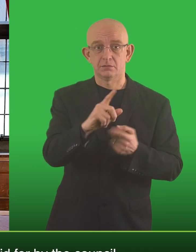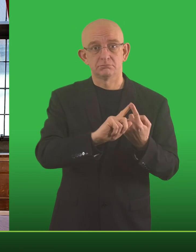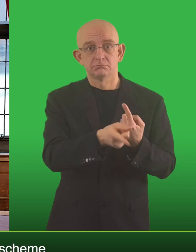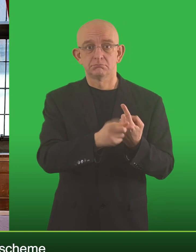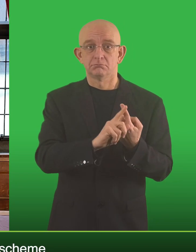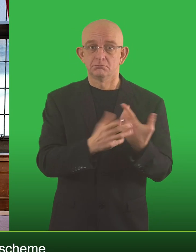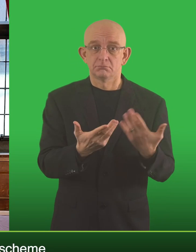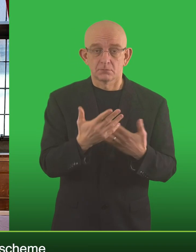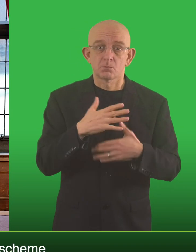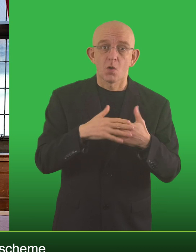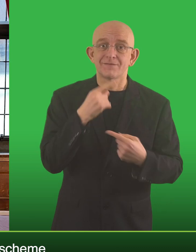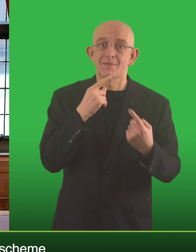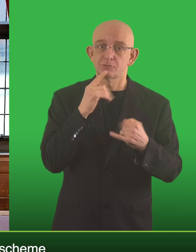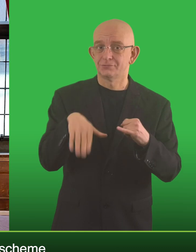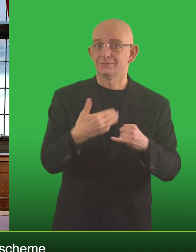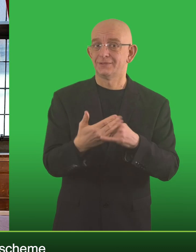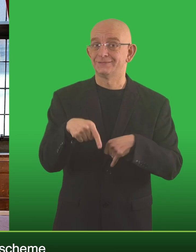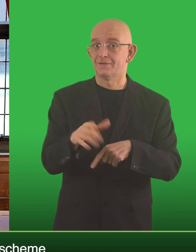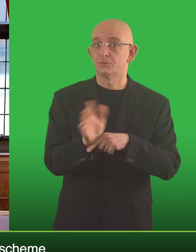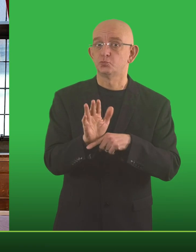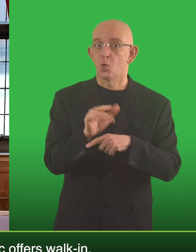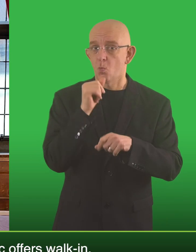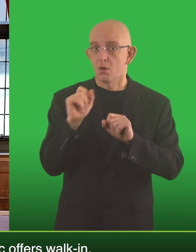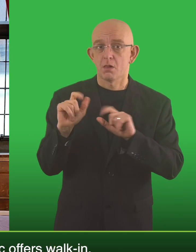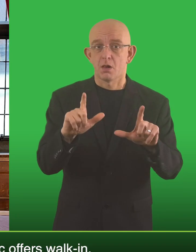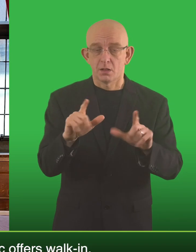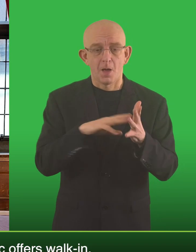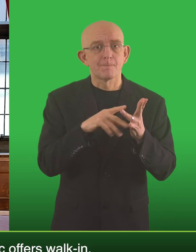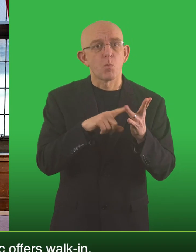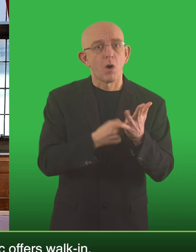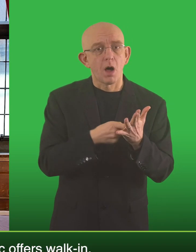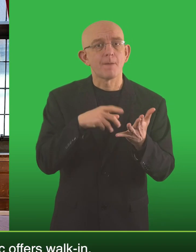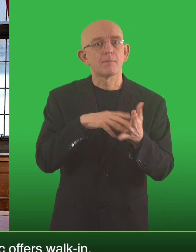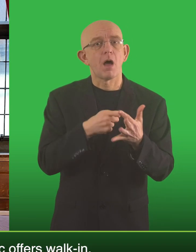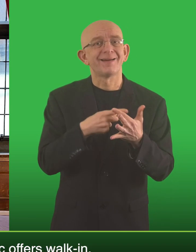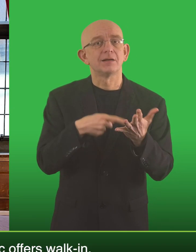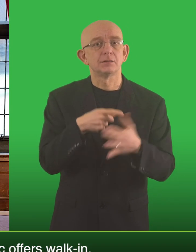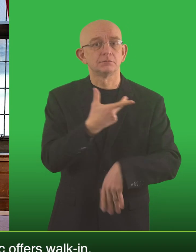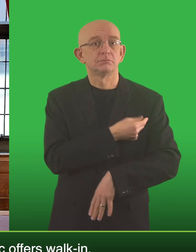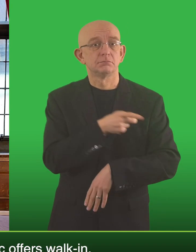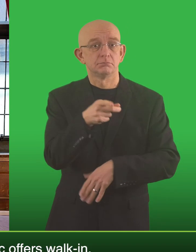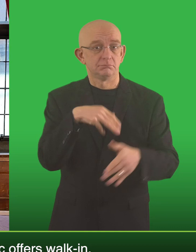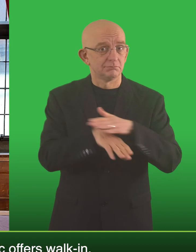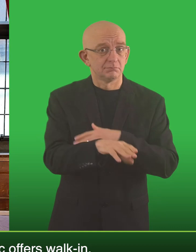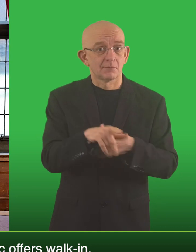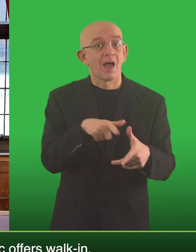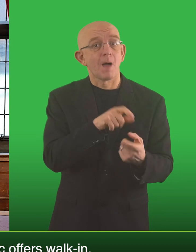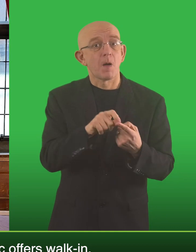council, and more information on the scheme is available at the end of the video. Lastly, the More Market vaccination clinic